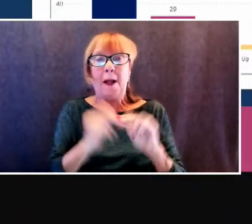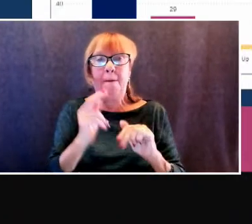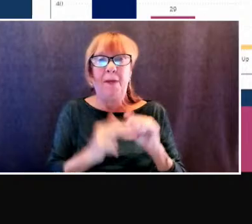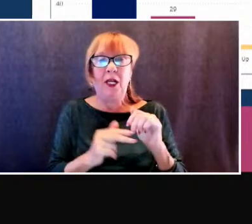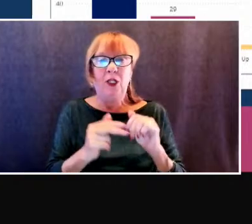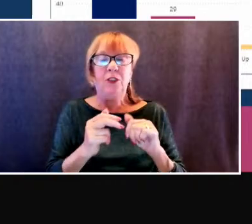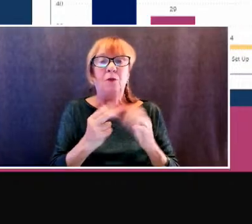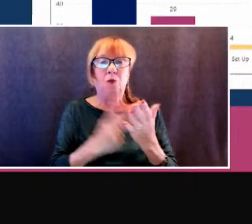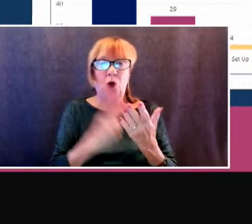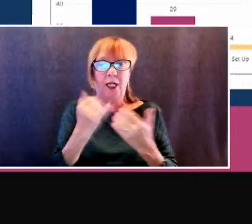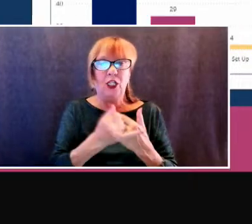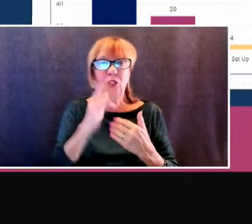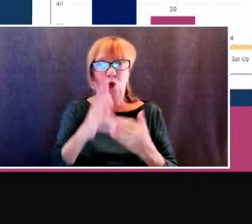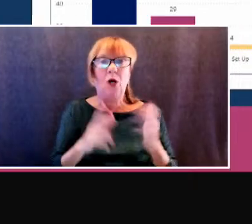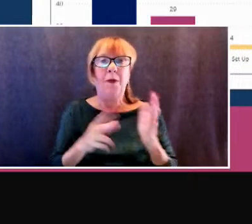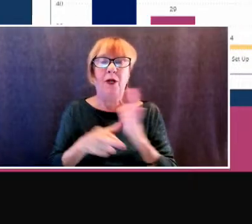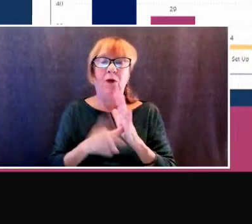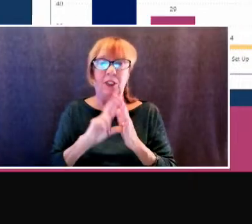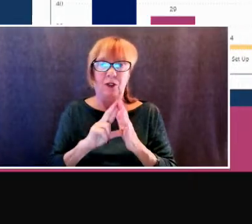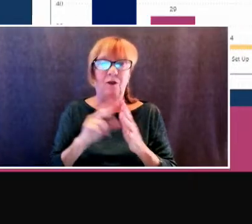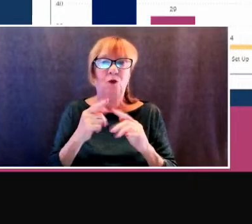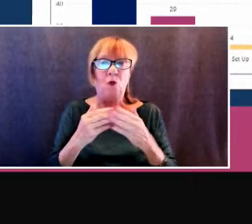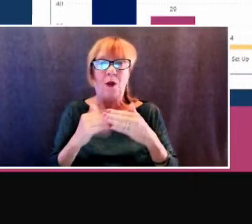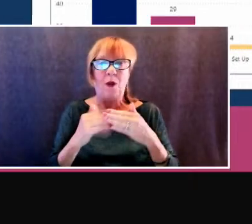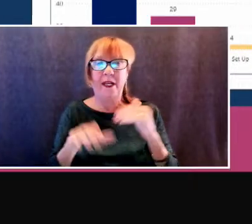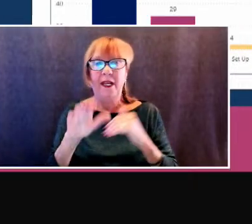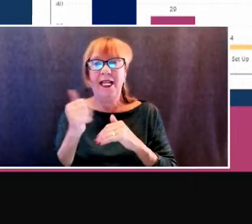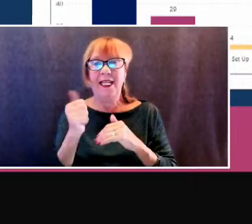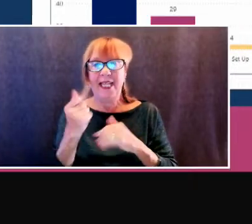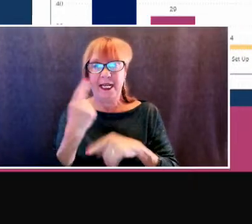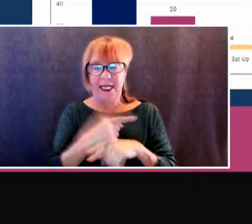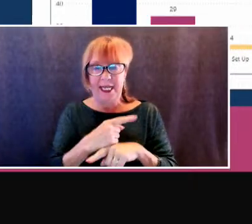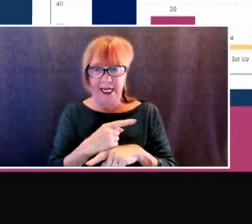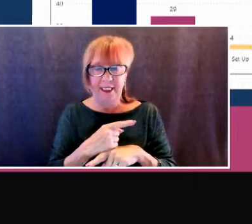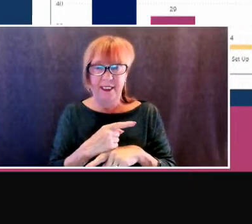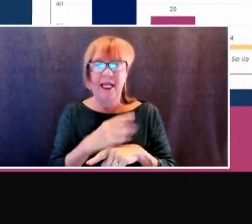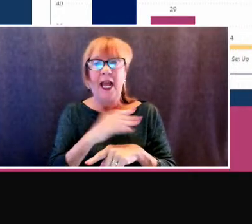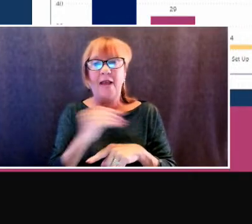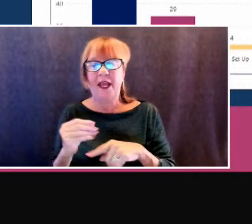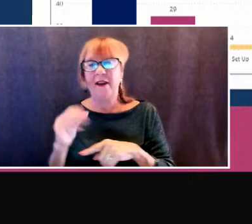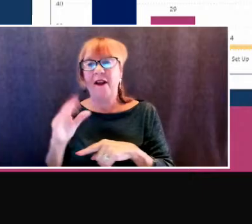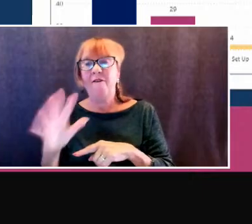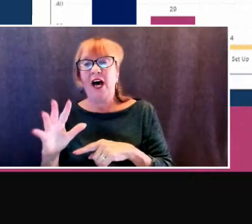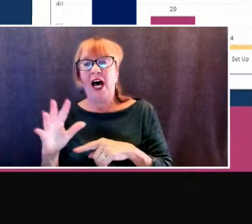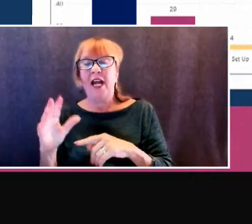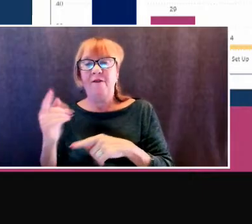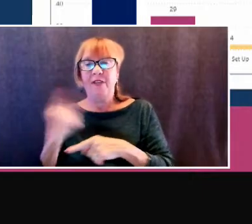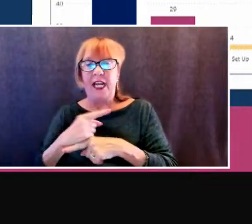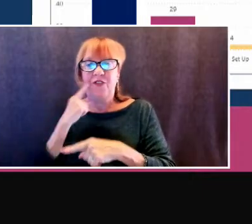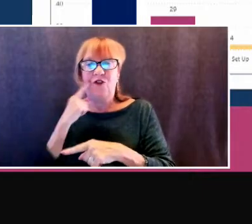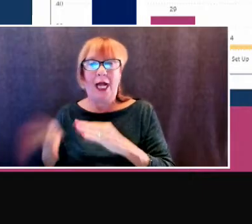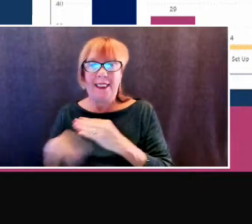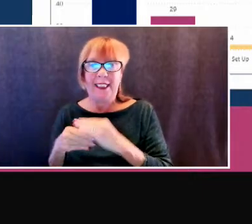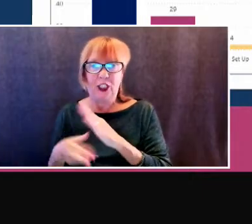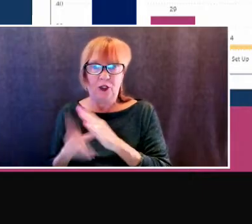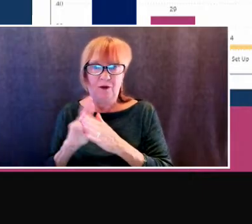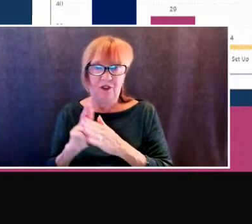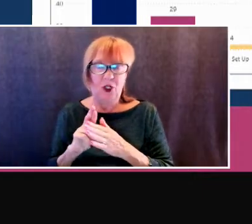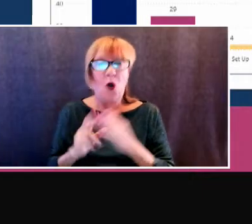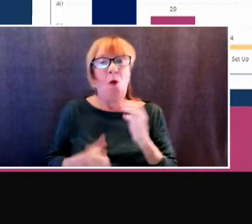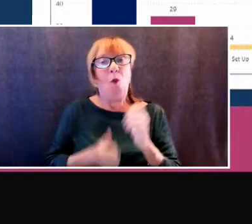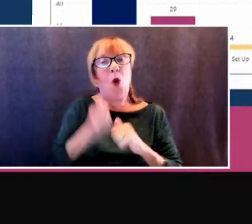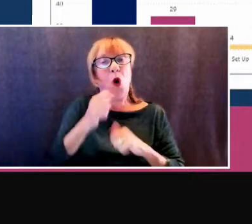reviews and 5 business days for any additional reviews. The Department of Regional Planning has been processing plans within 3